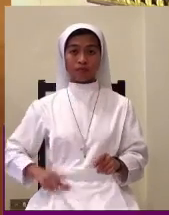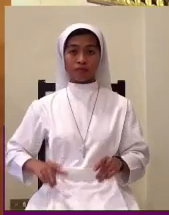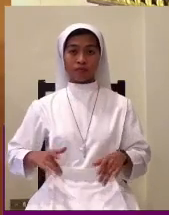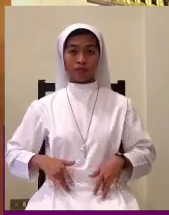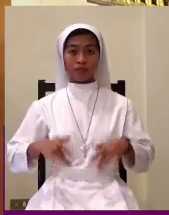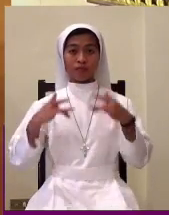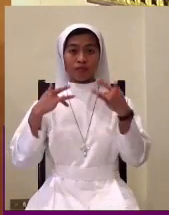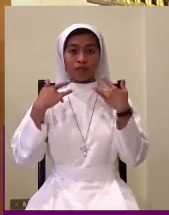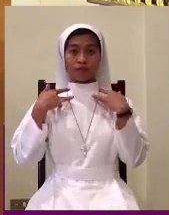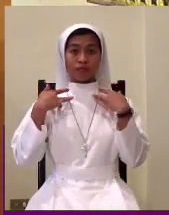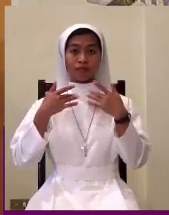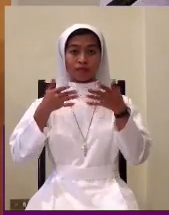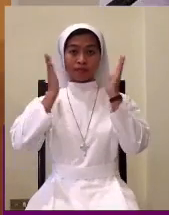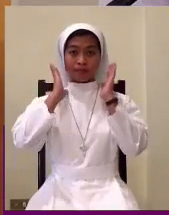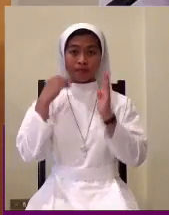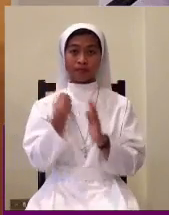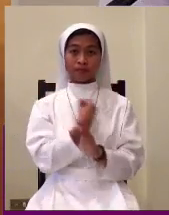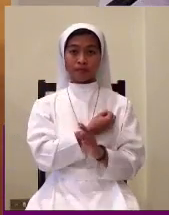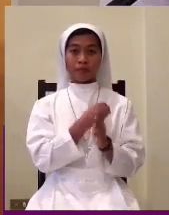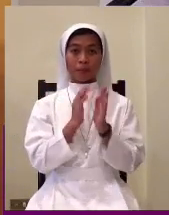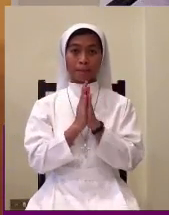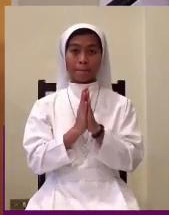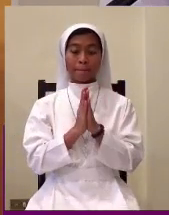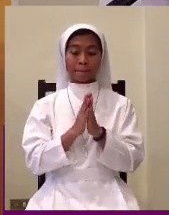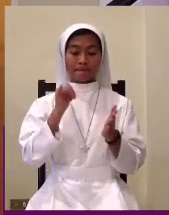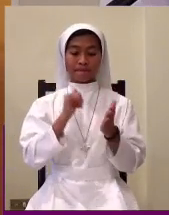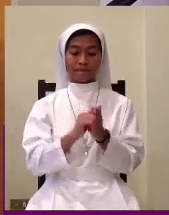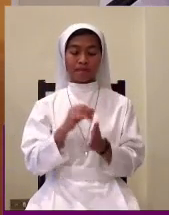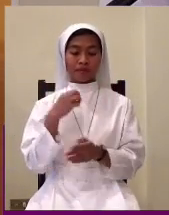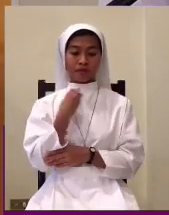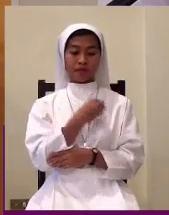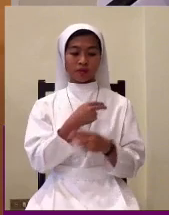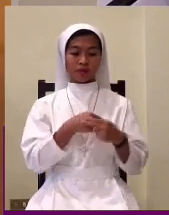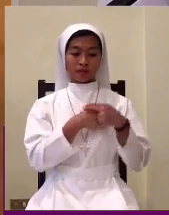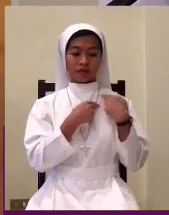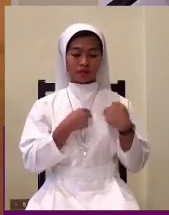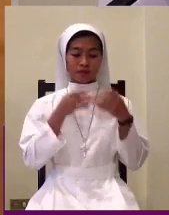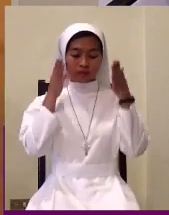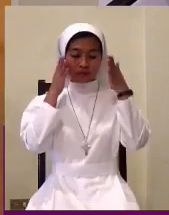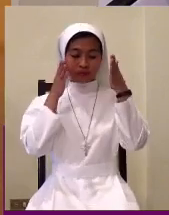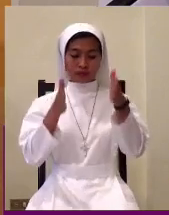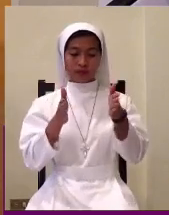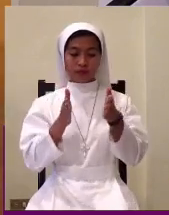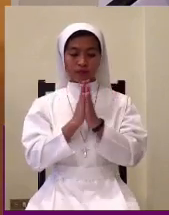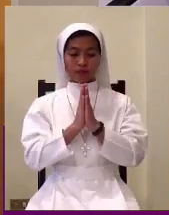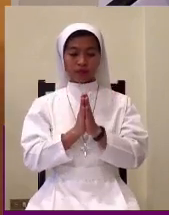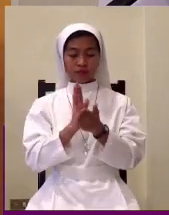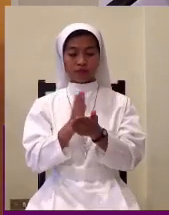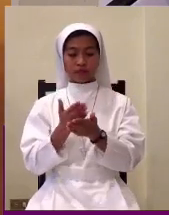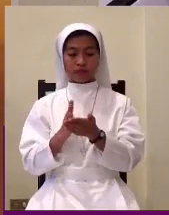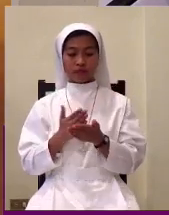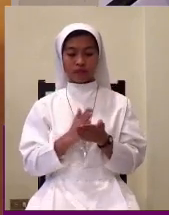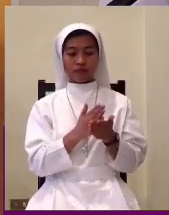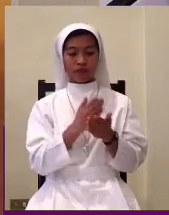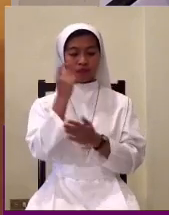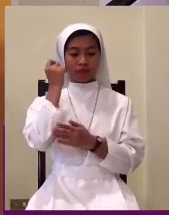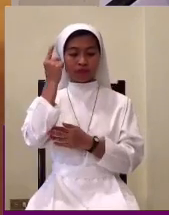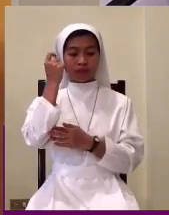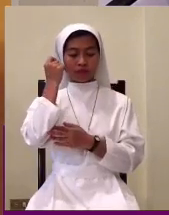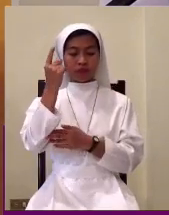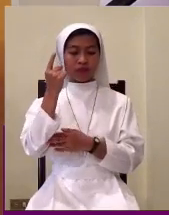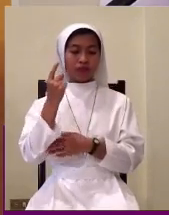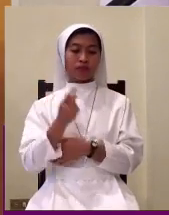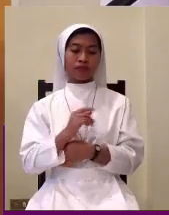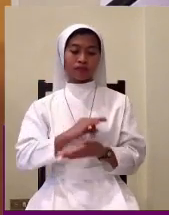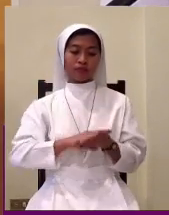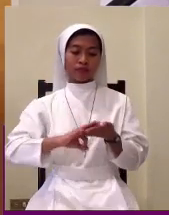our prayer. That our hearts may be attuned to prayer, sharing, understanding, and forgiveness